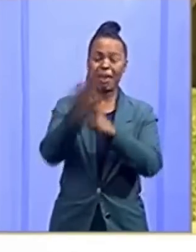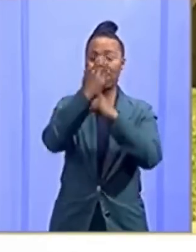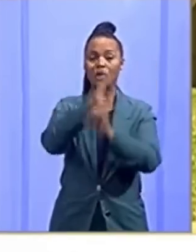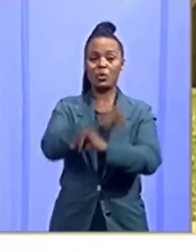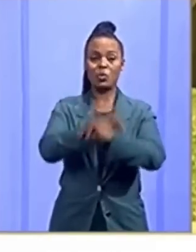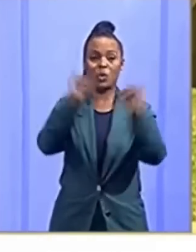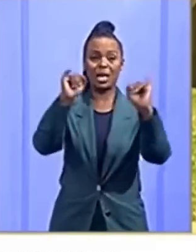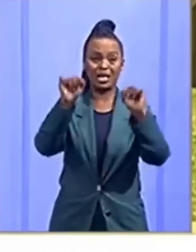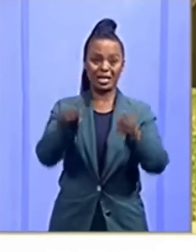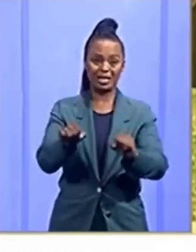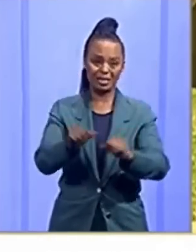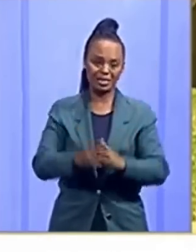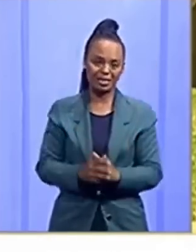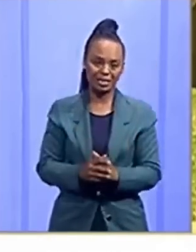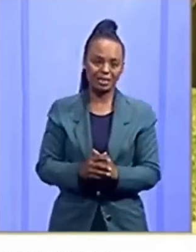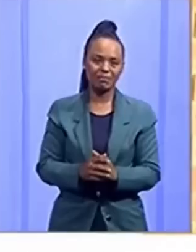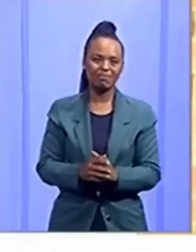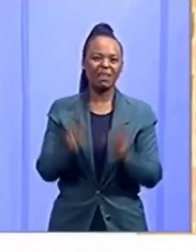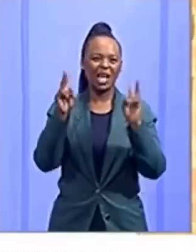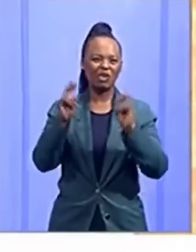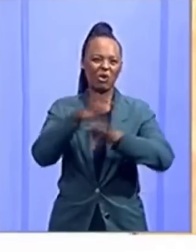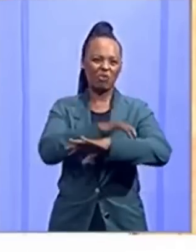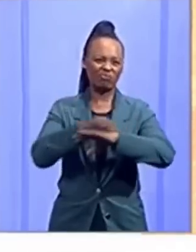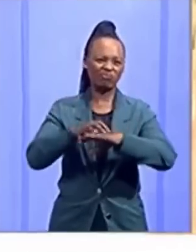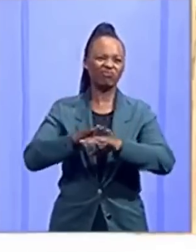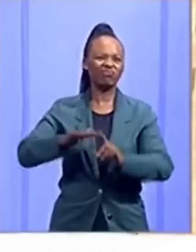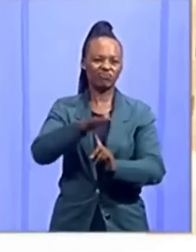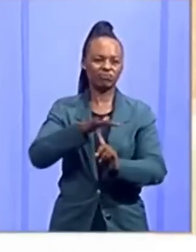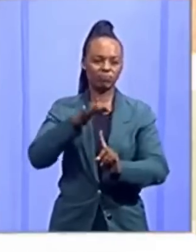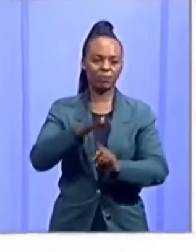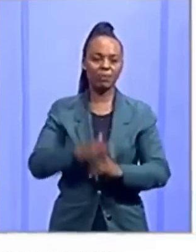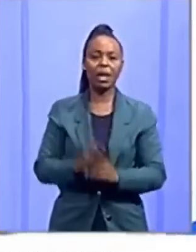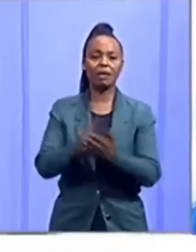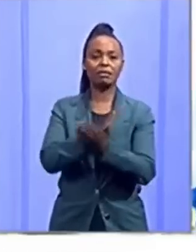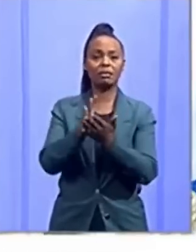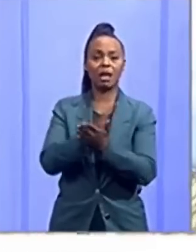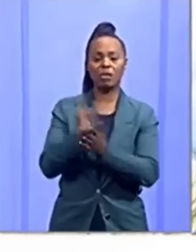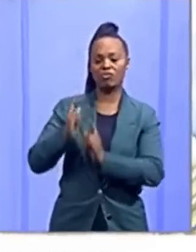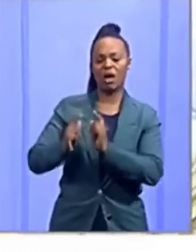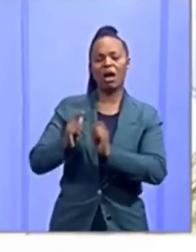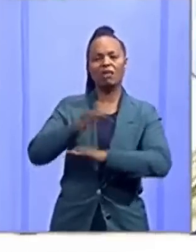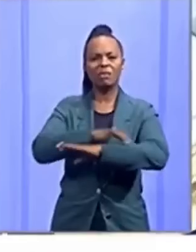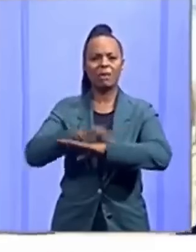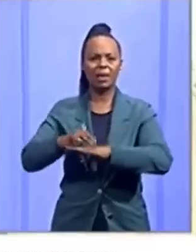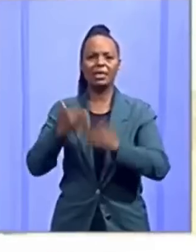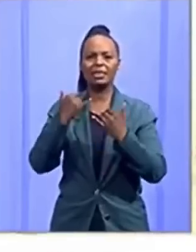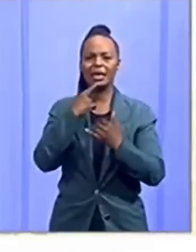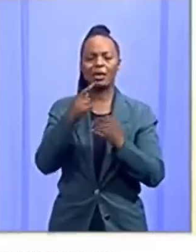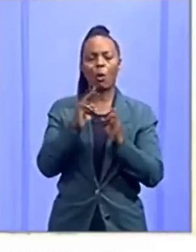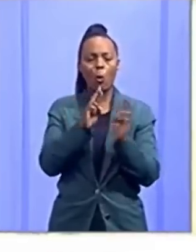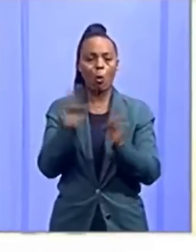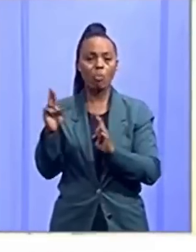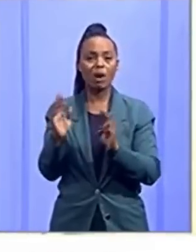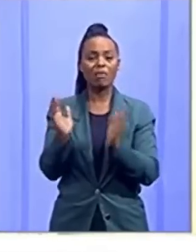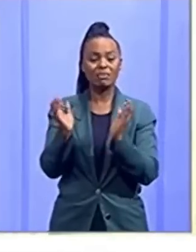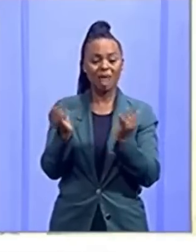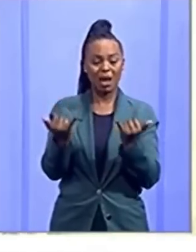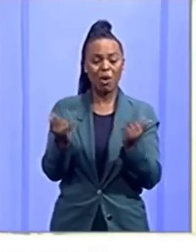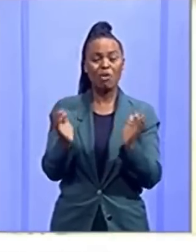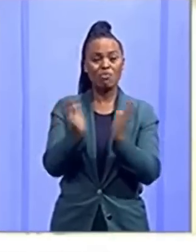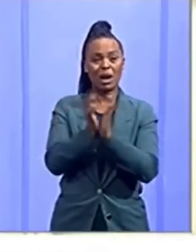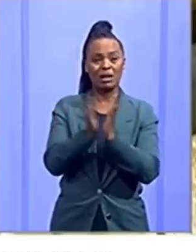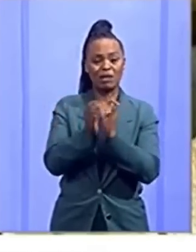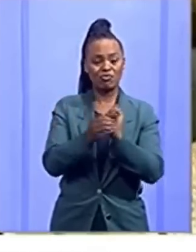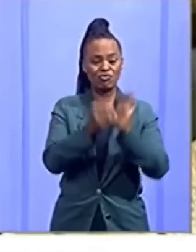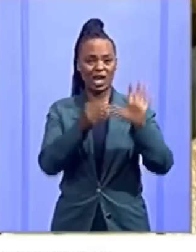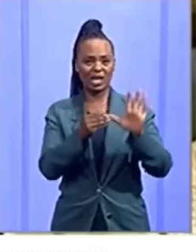sentle mo temothuong. Ba bangwe ba balemi ka modimolle ba re ba tsoma gore kopano ya BRICS e re ka rarolla mathata go thuša ka